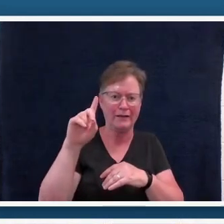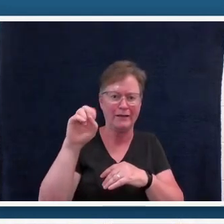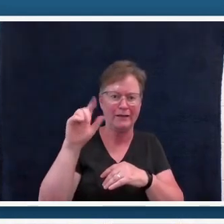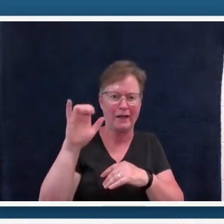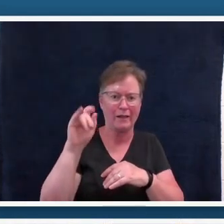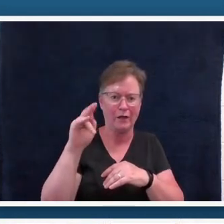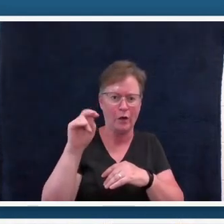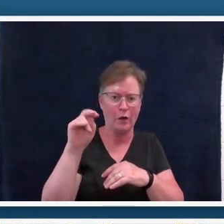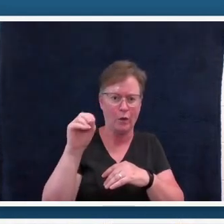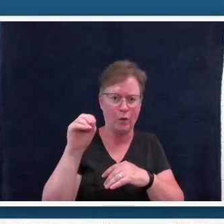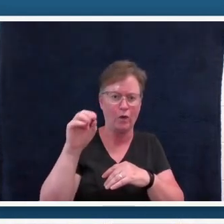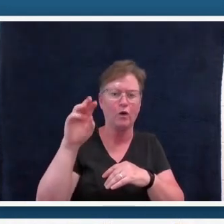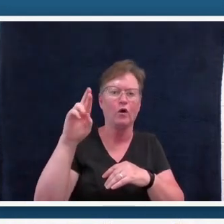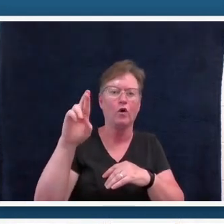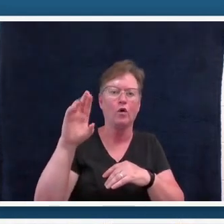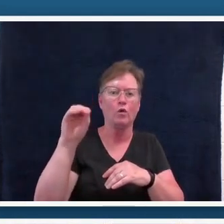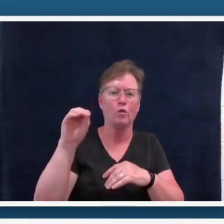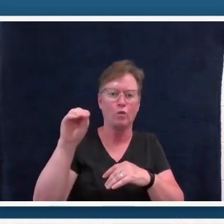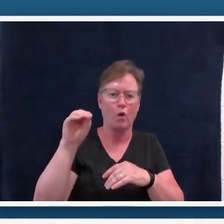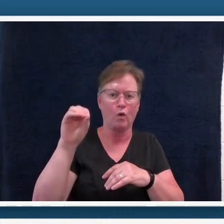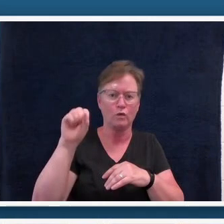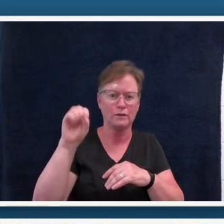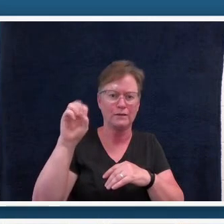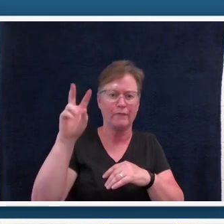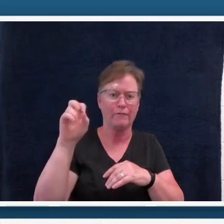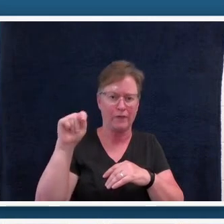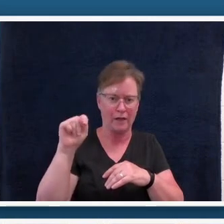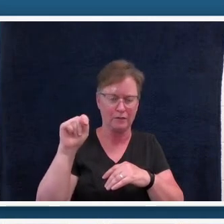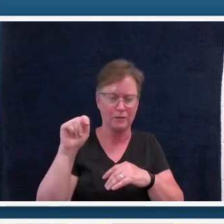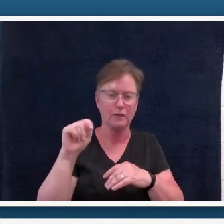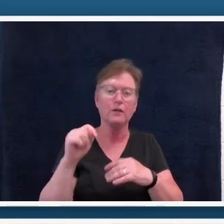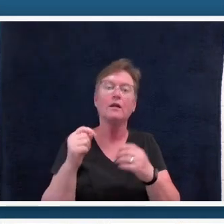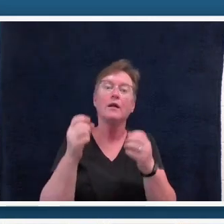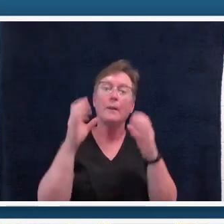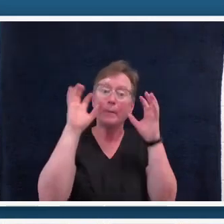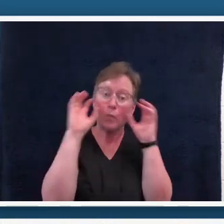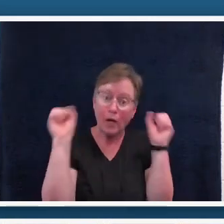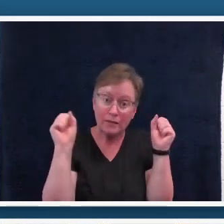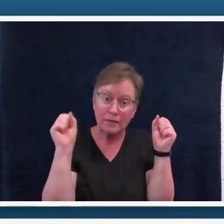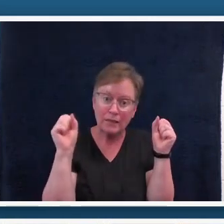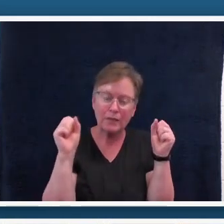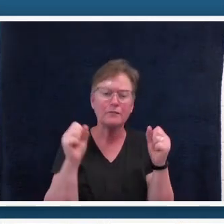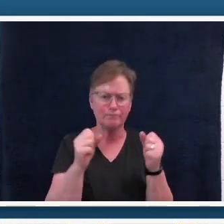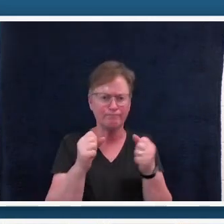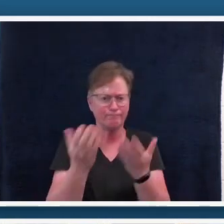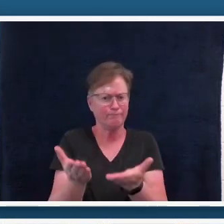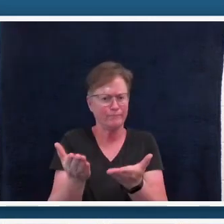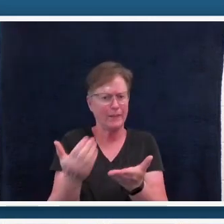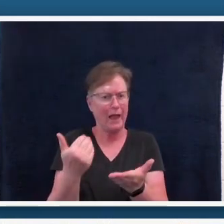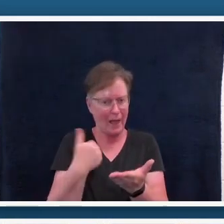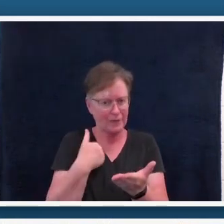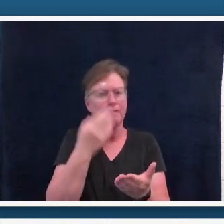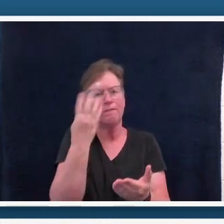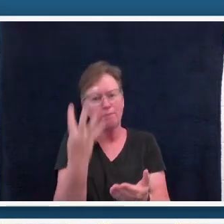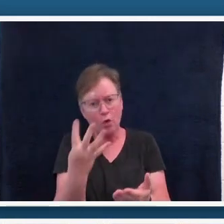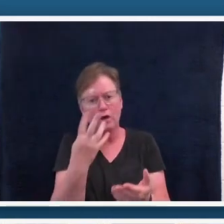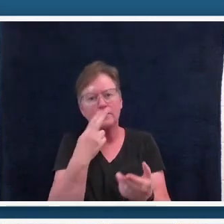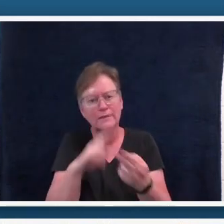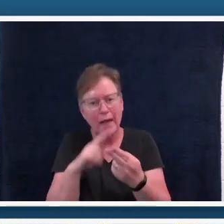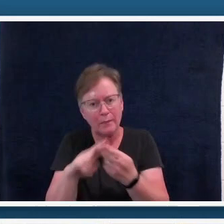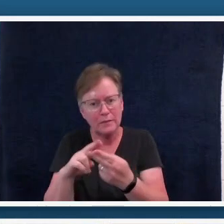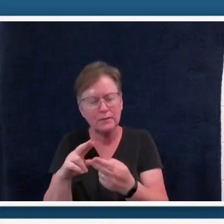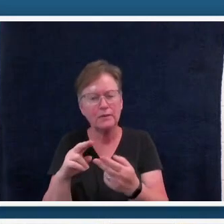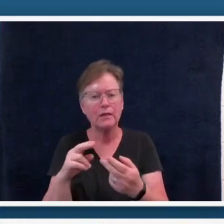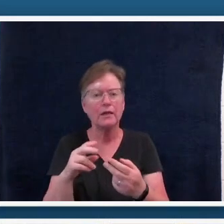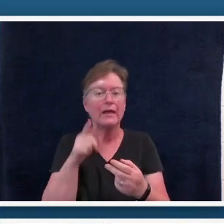saw, FDR's likeness has been featured on postage stamps. He actually got 4 postage stamps for him. And he was also an avid stamp